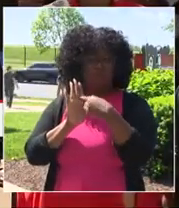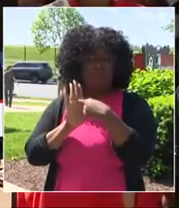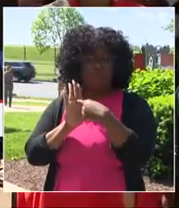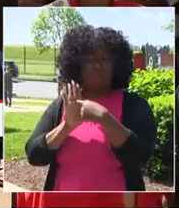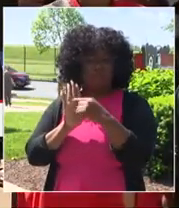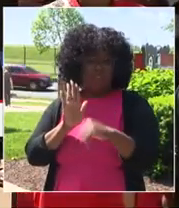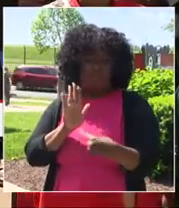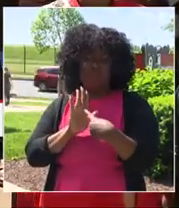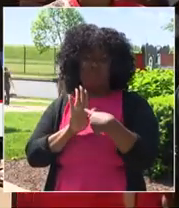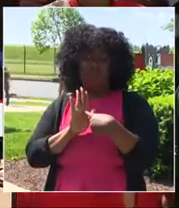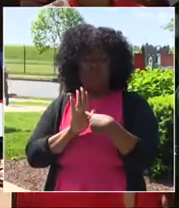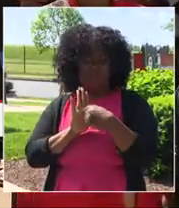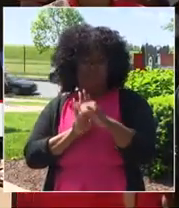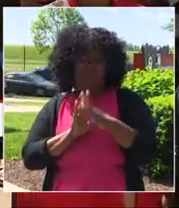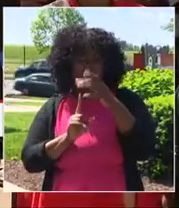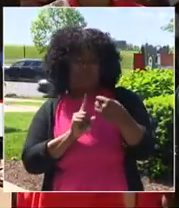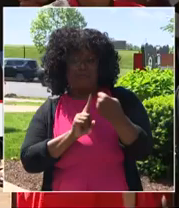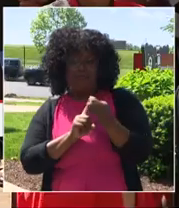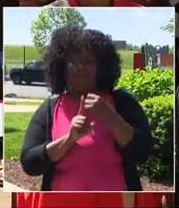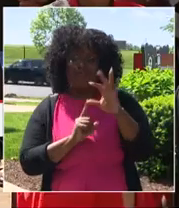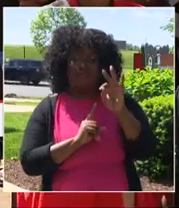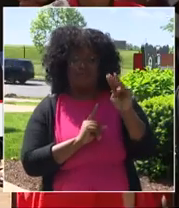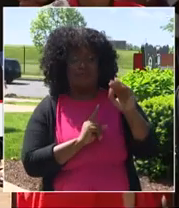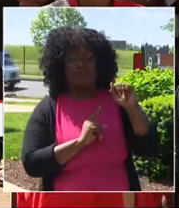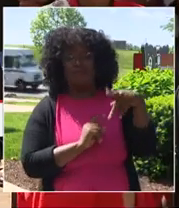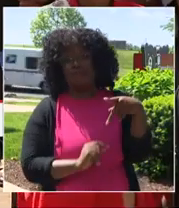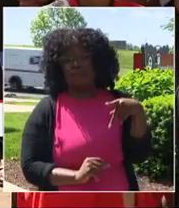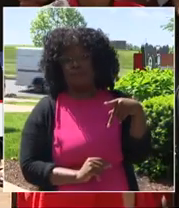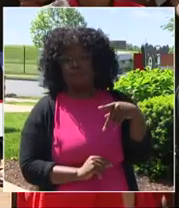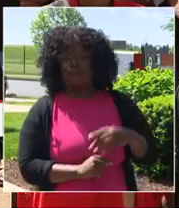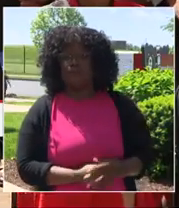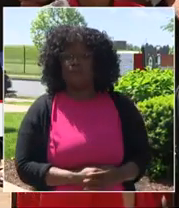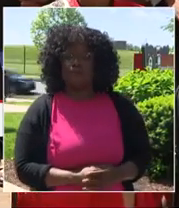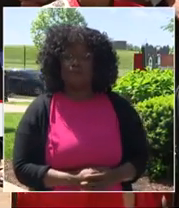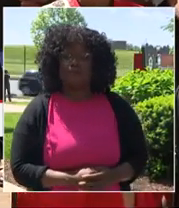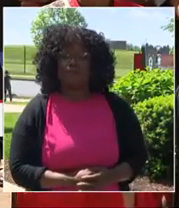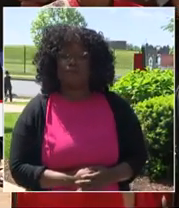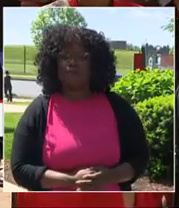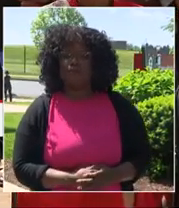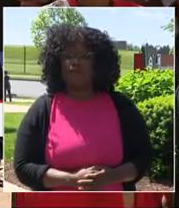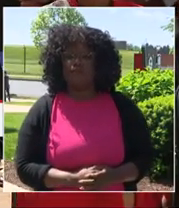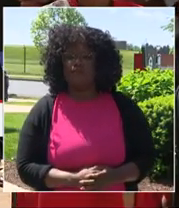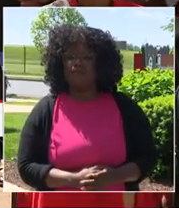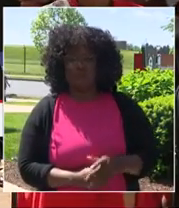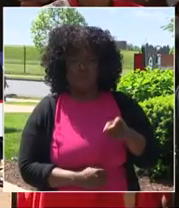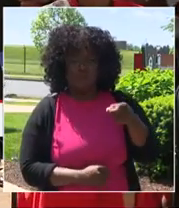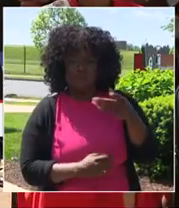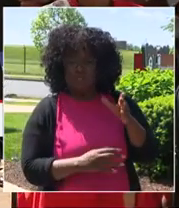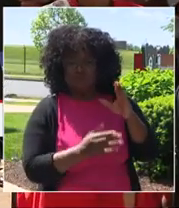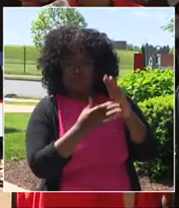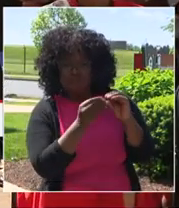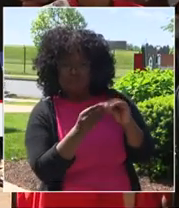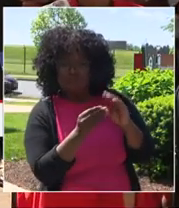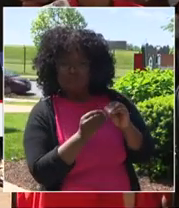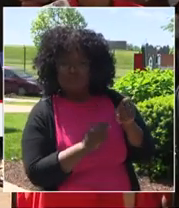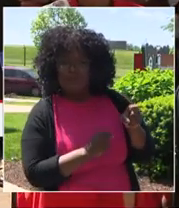our match. And you heard the language that the council member referred to, calling it normalizing